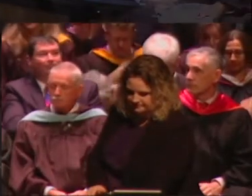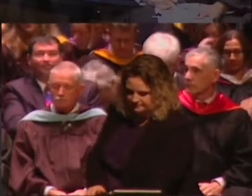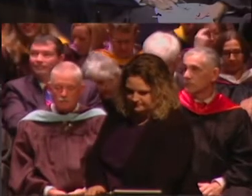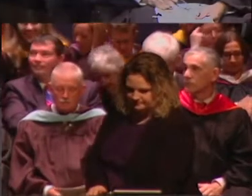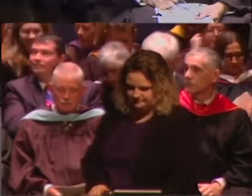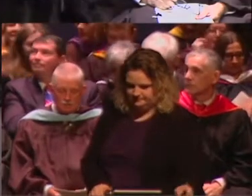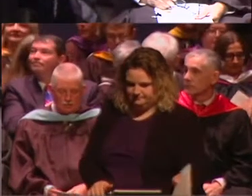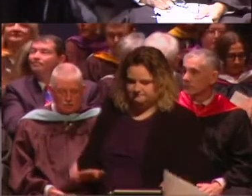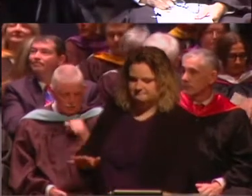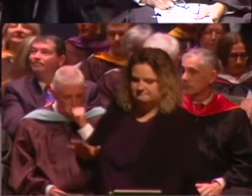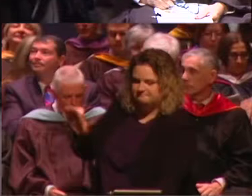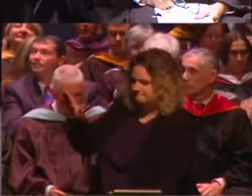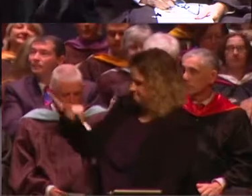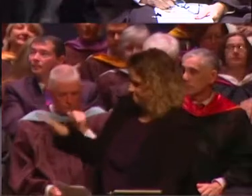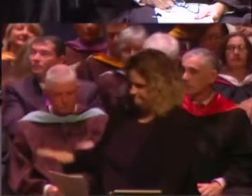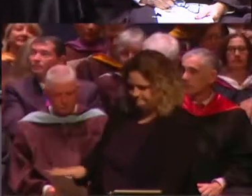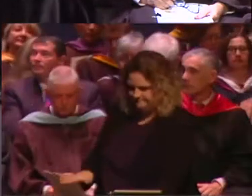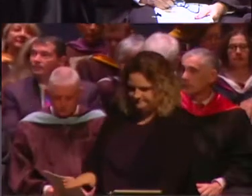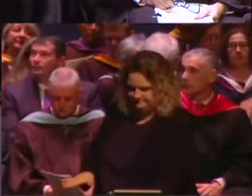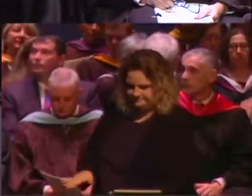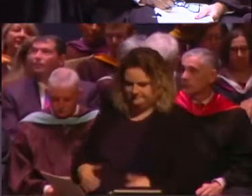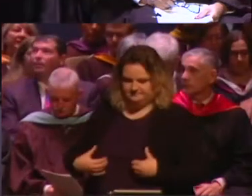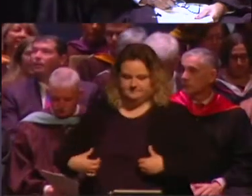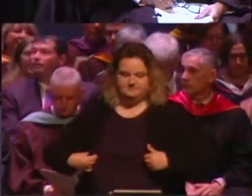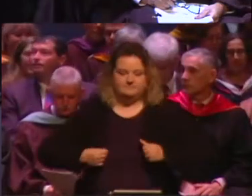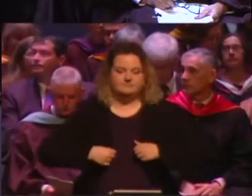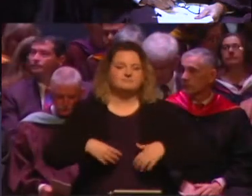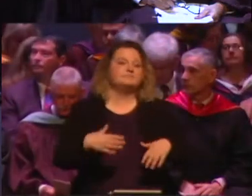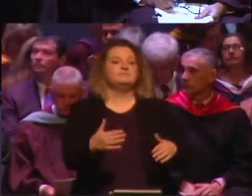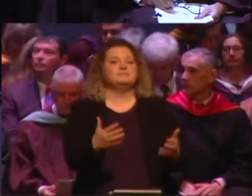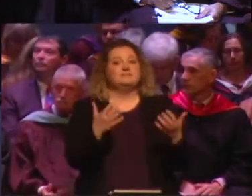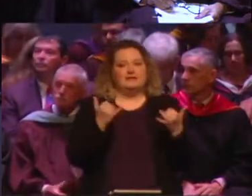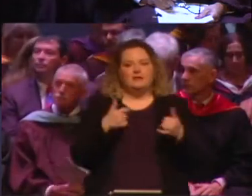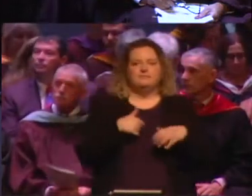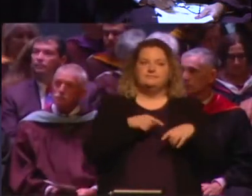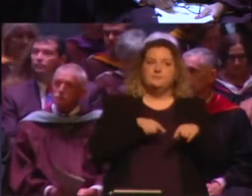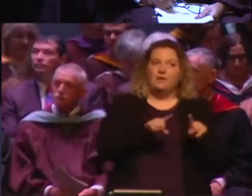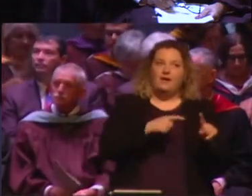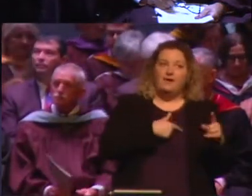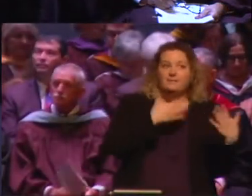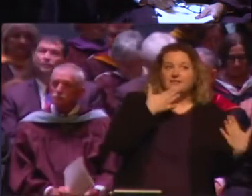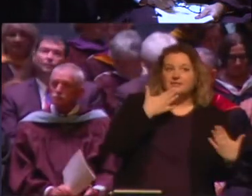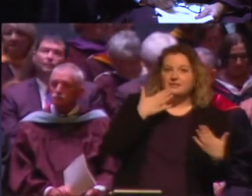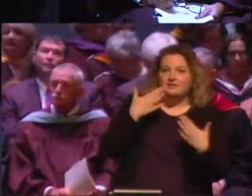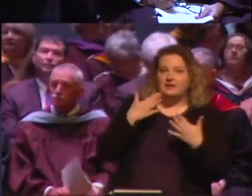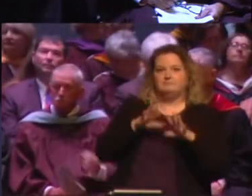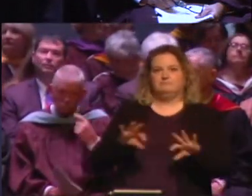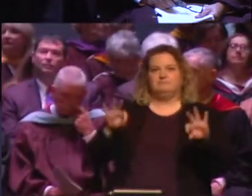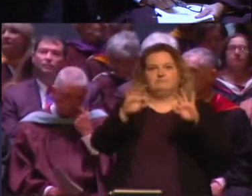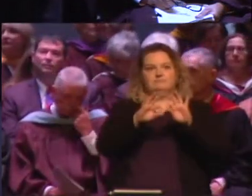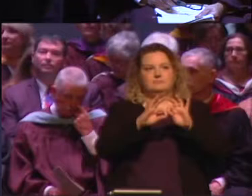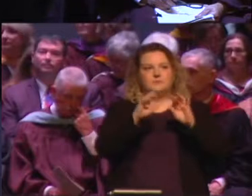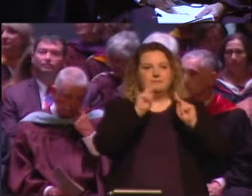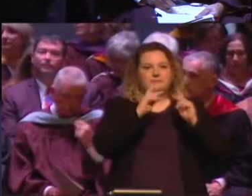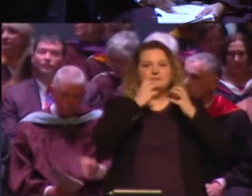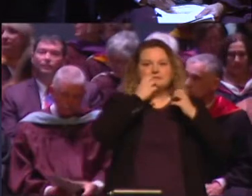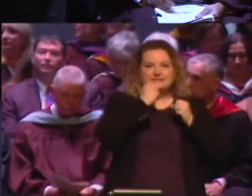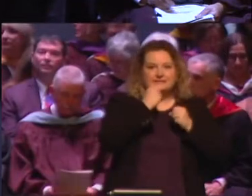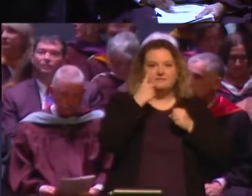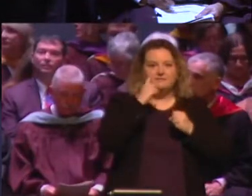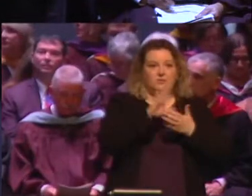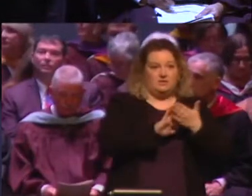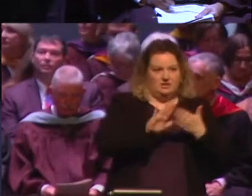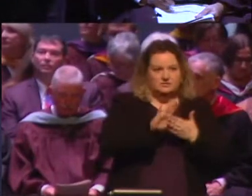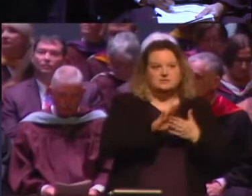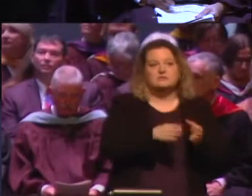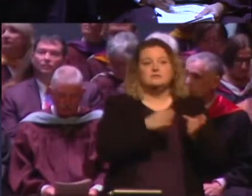Thank you. You all may be seated. And finally, while I'm thanking individuals who figure so prominently in our college, I want to thank those